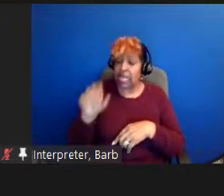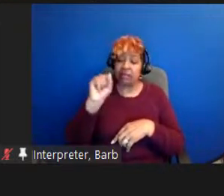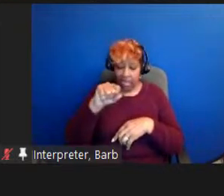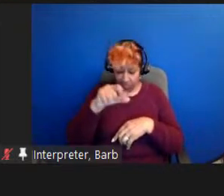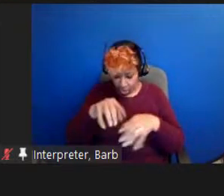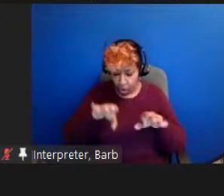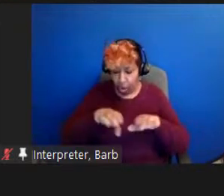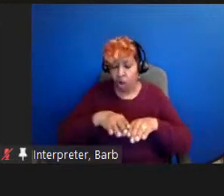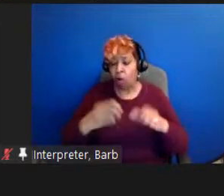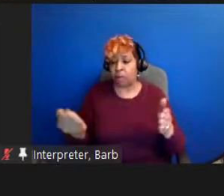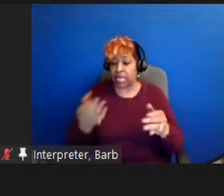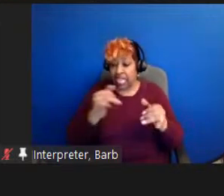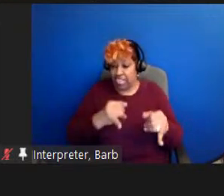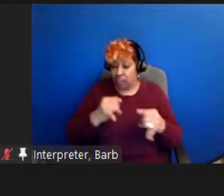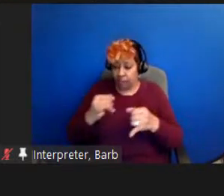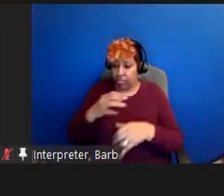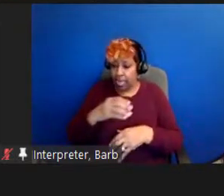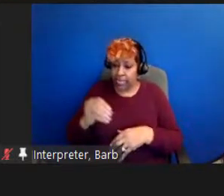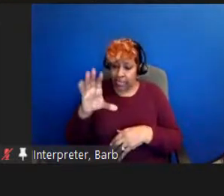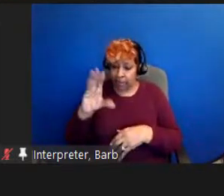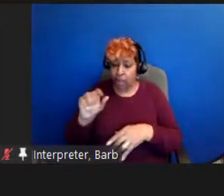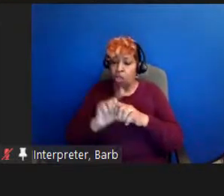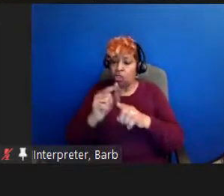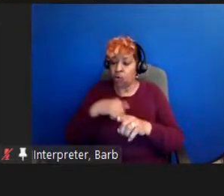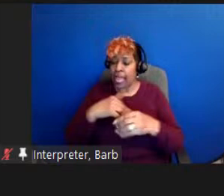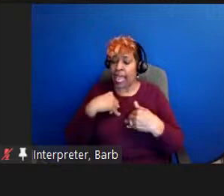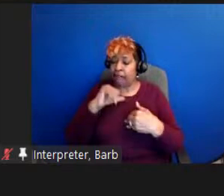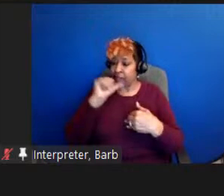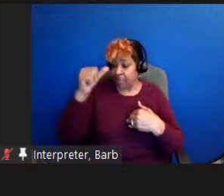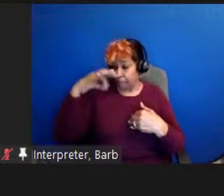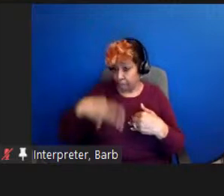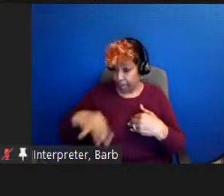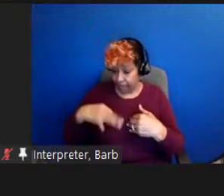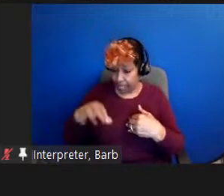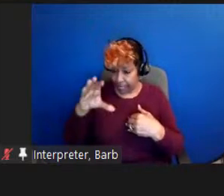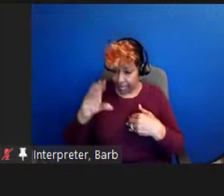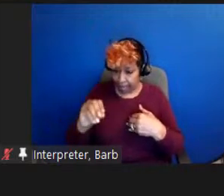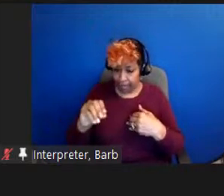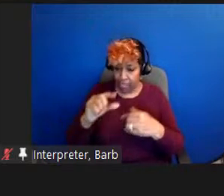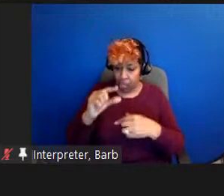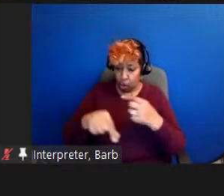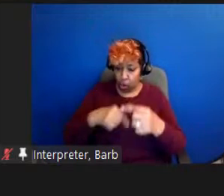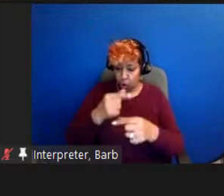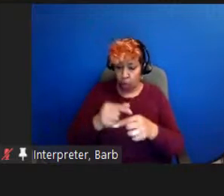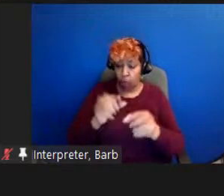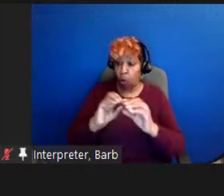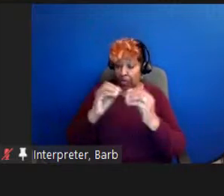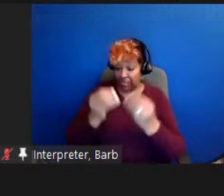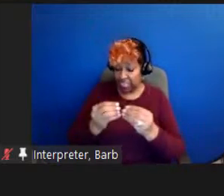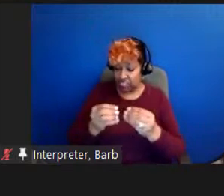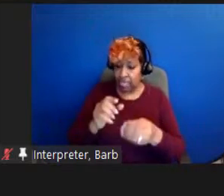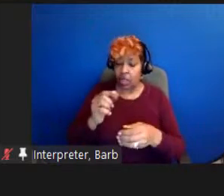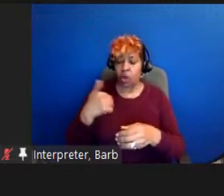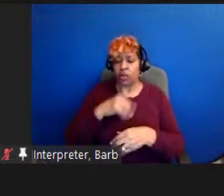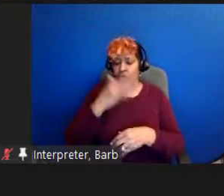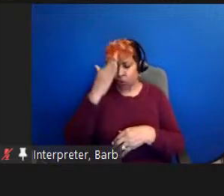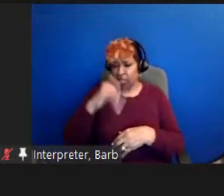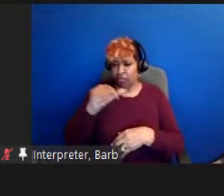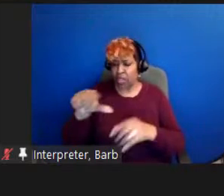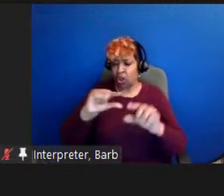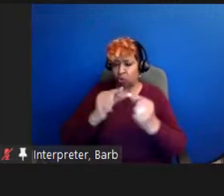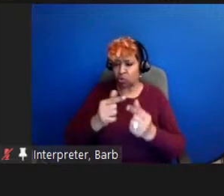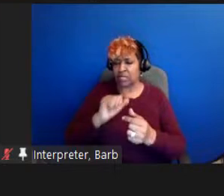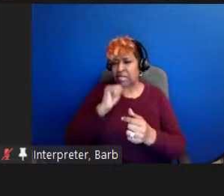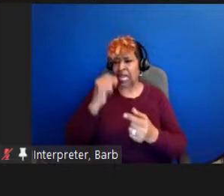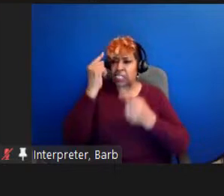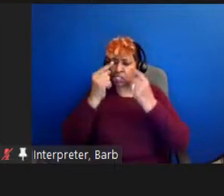companies. We also have not-for-profits. We sort of say globally organizations, because we do know there's groups that maybe aren't necessarily considered companies,